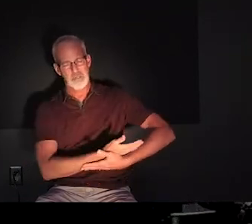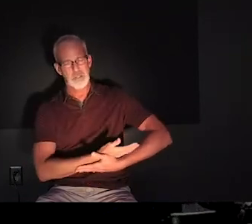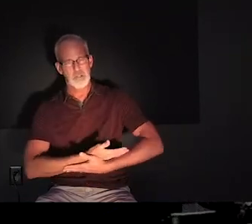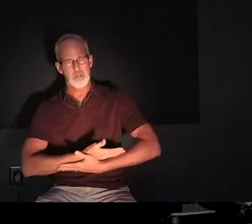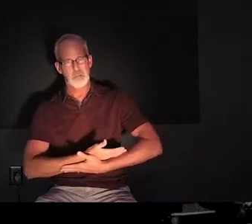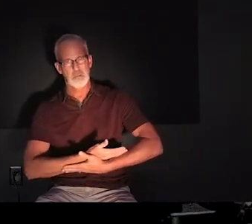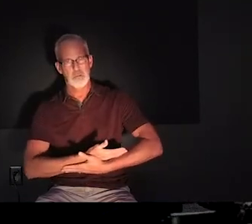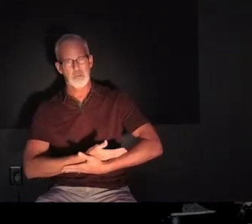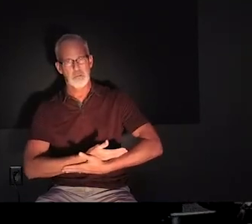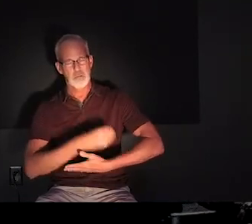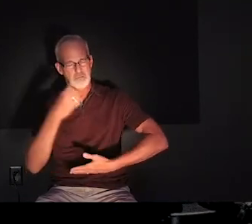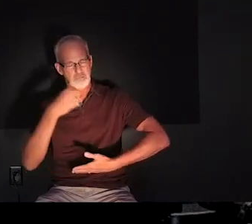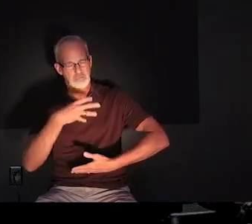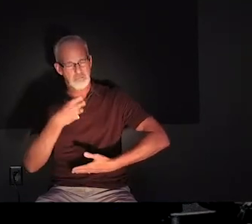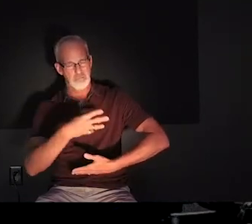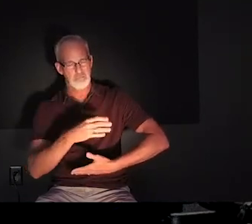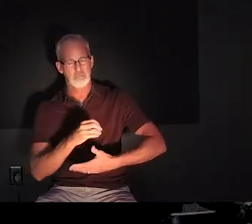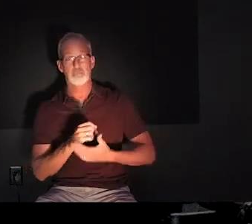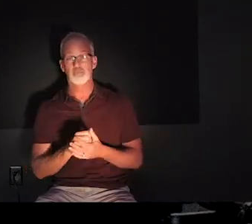Well, you know what?